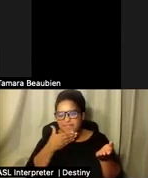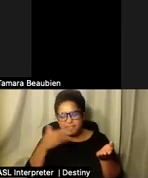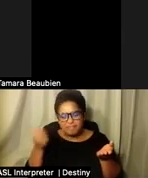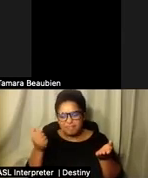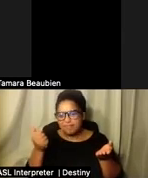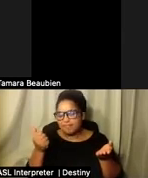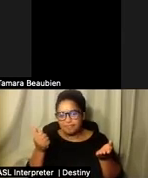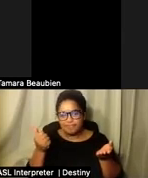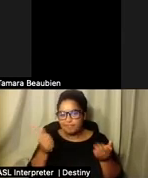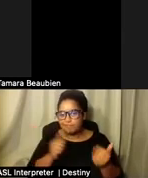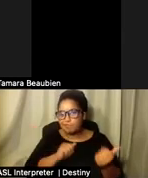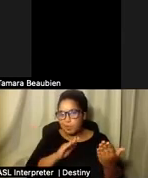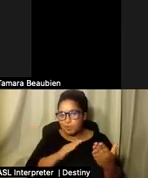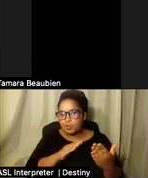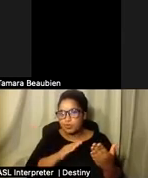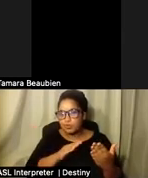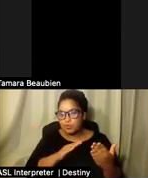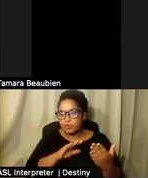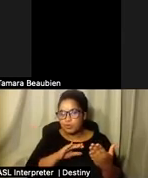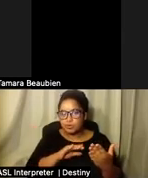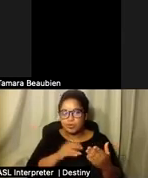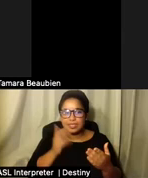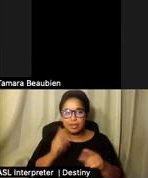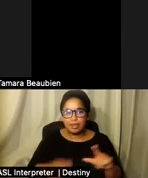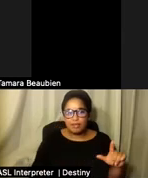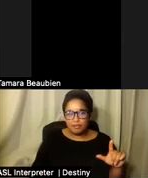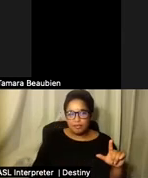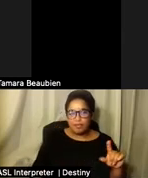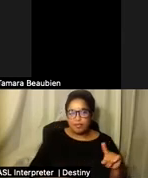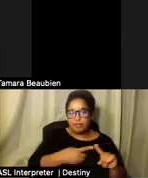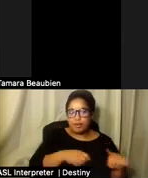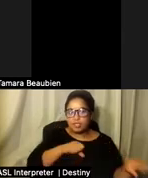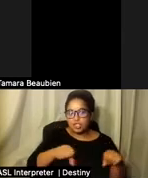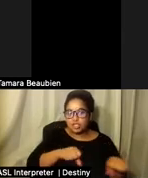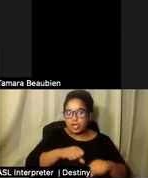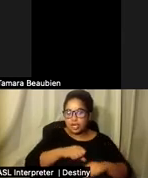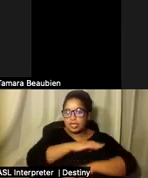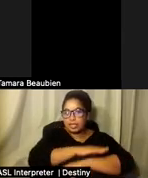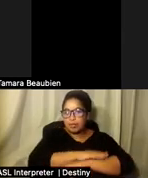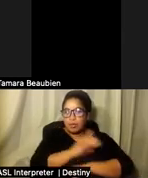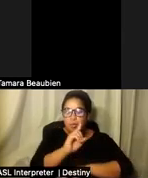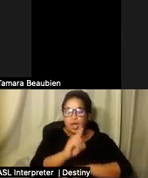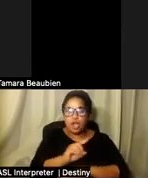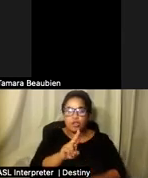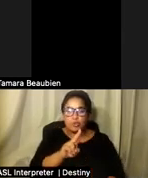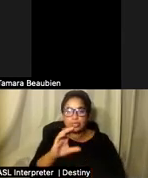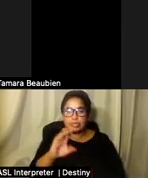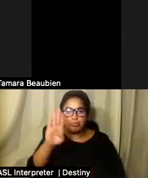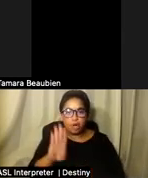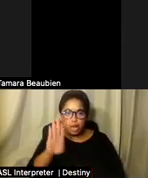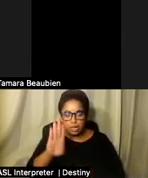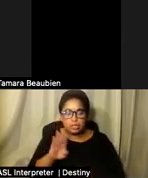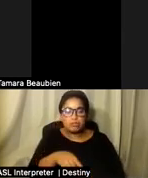this task. The picture on the left is actually from a shake table up at UC Berkeley. And you can